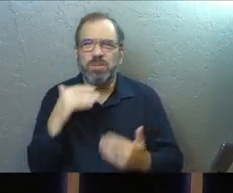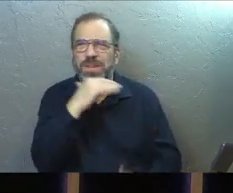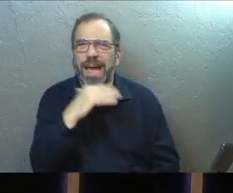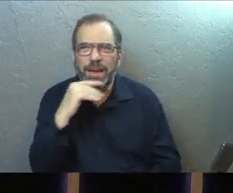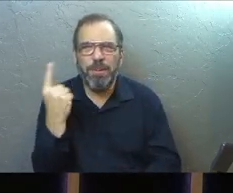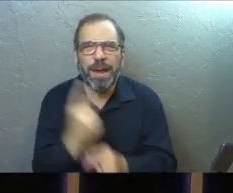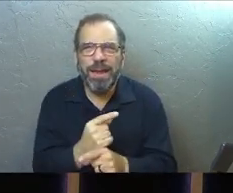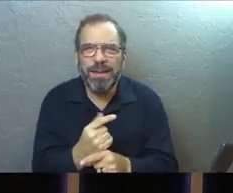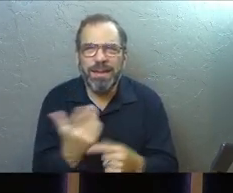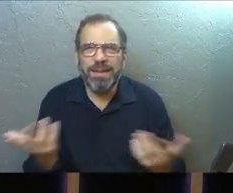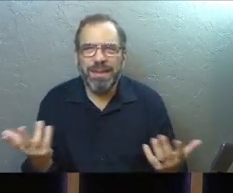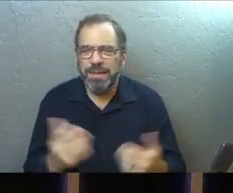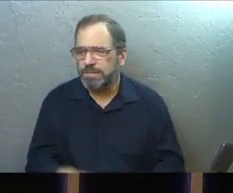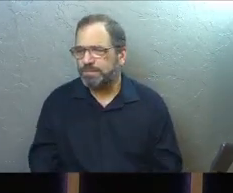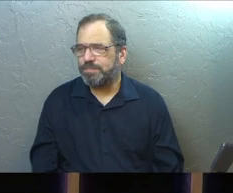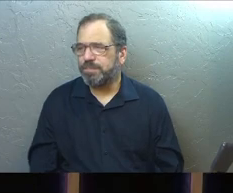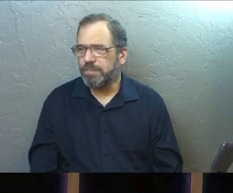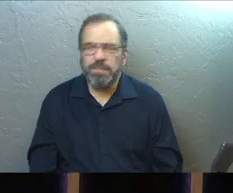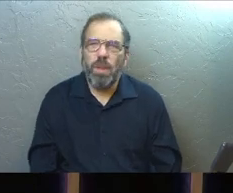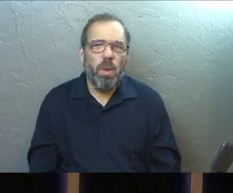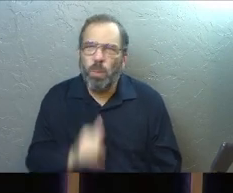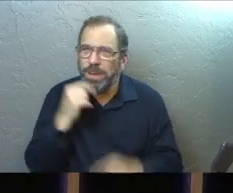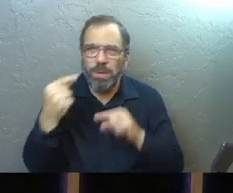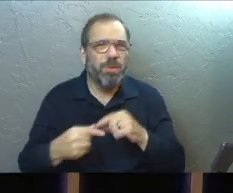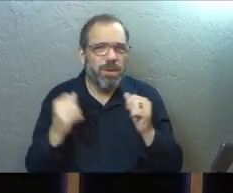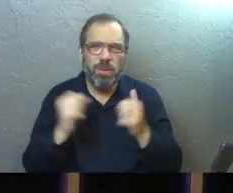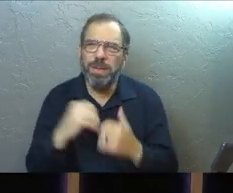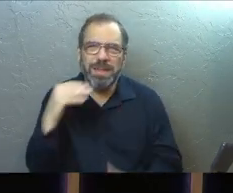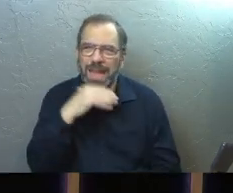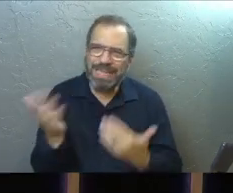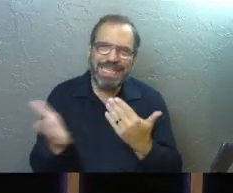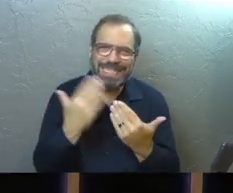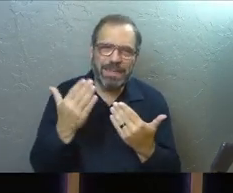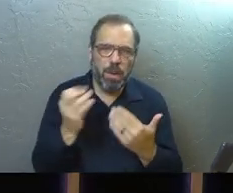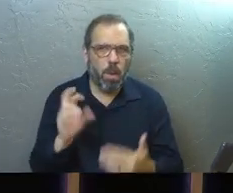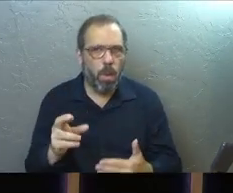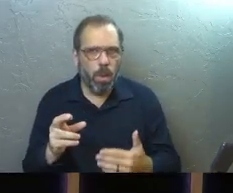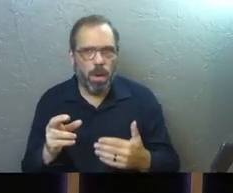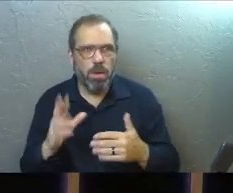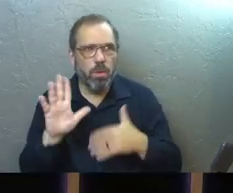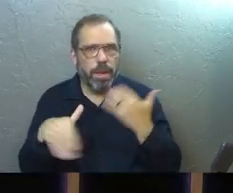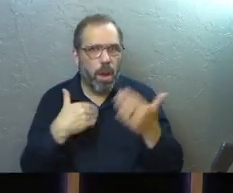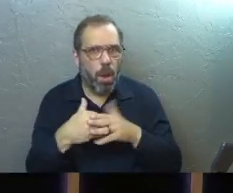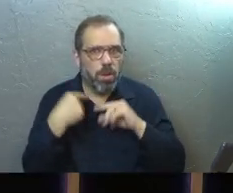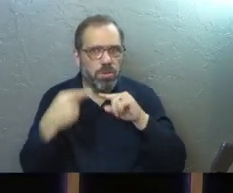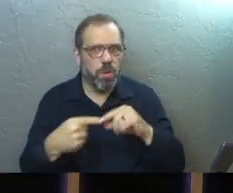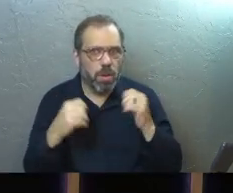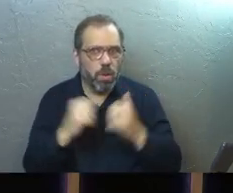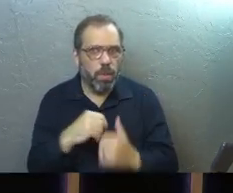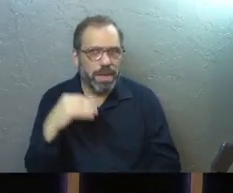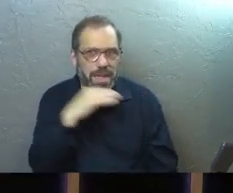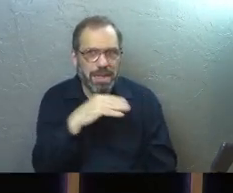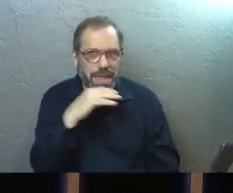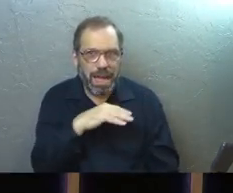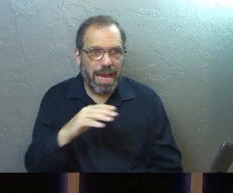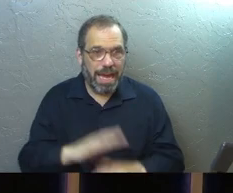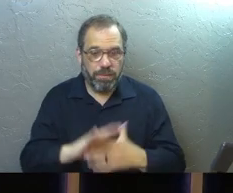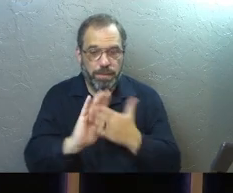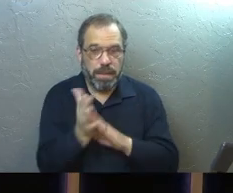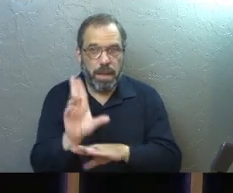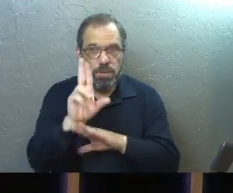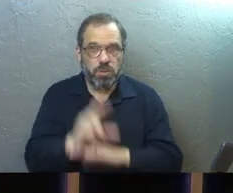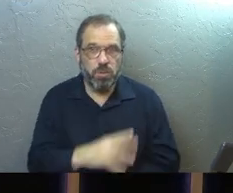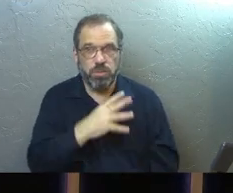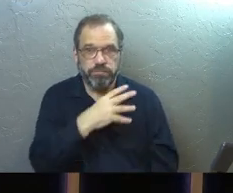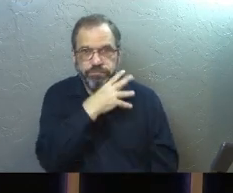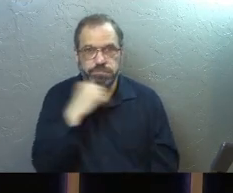right? We don't struggle with this. Or do we? Or do we all struggle with this? And have we all just kind of gotten used to it,